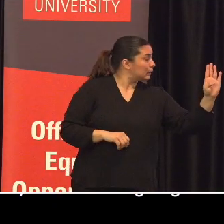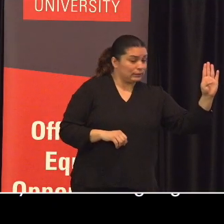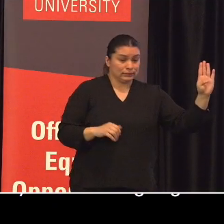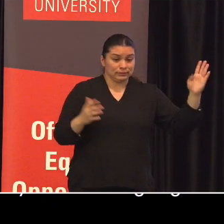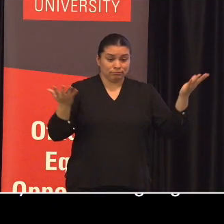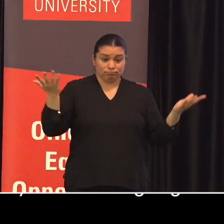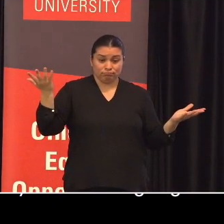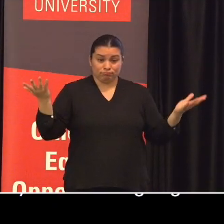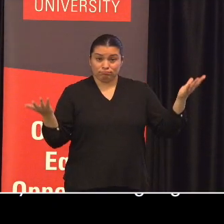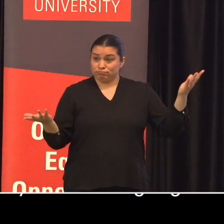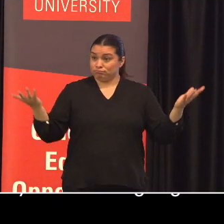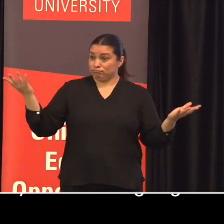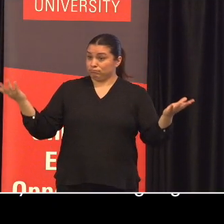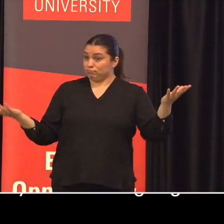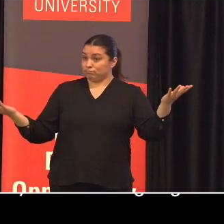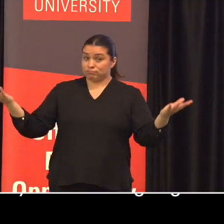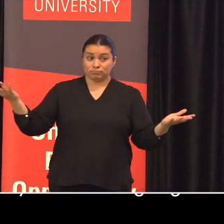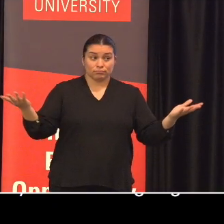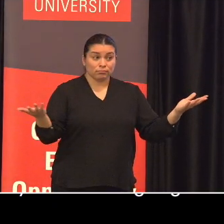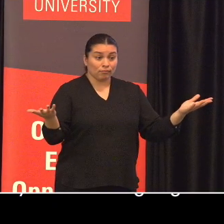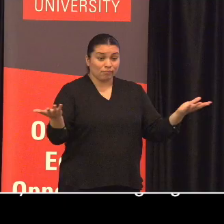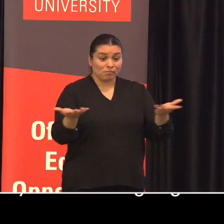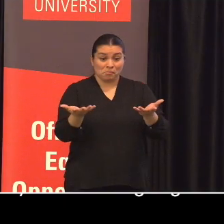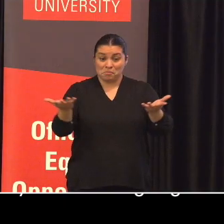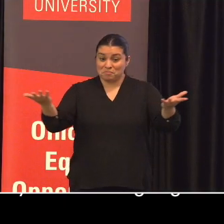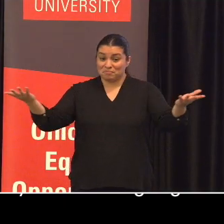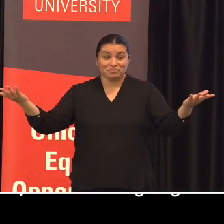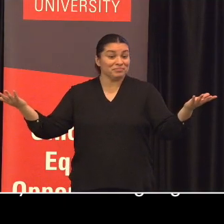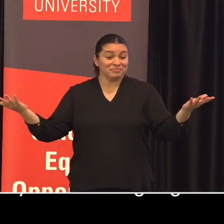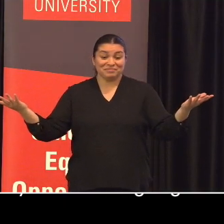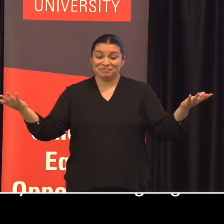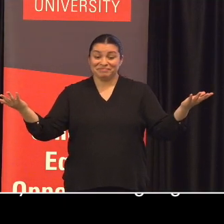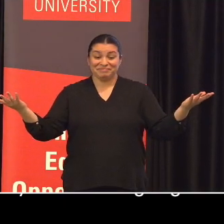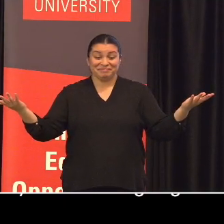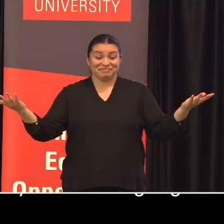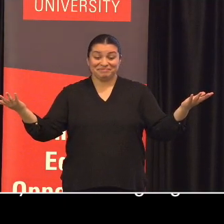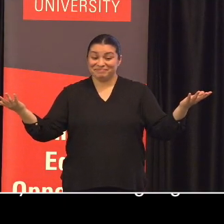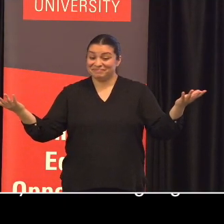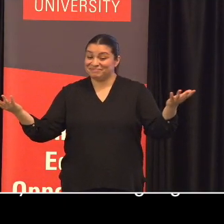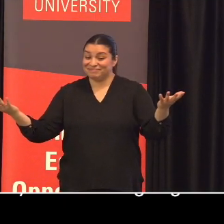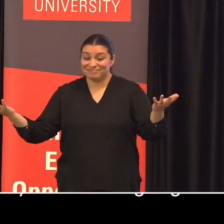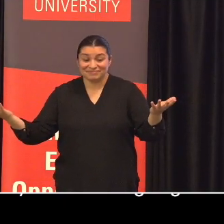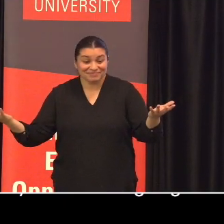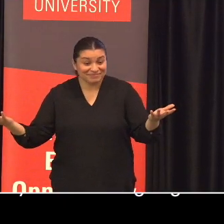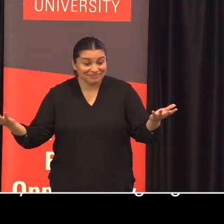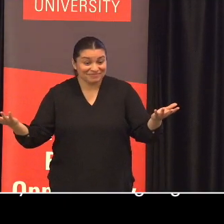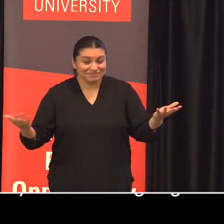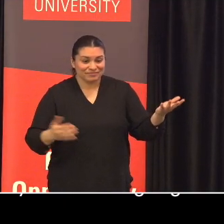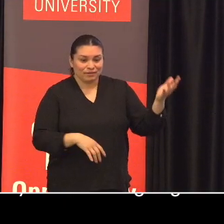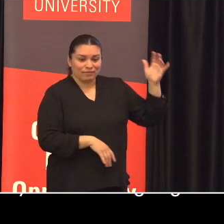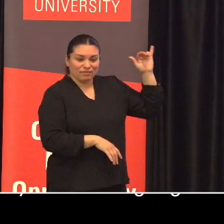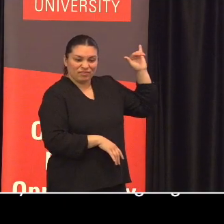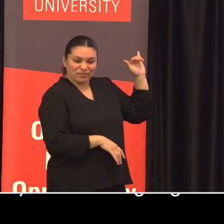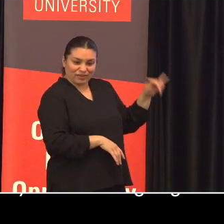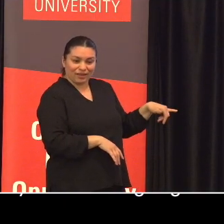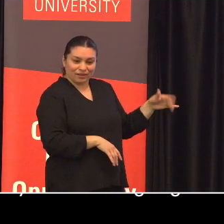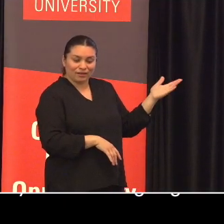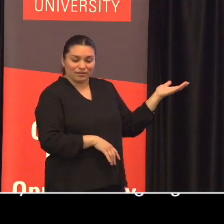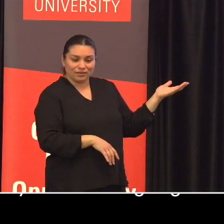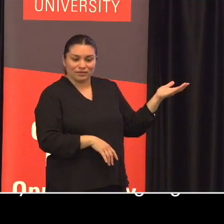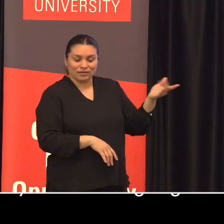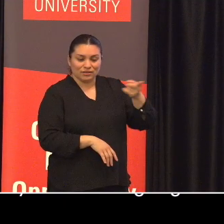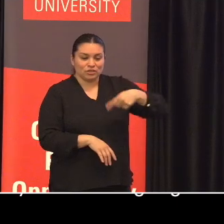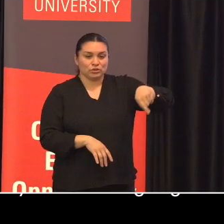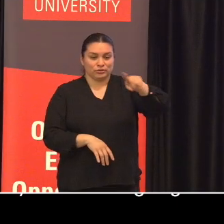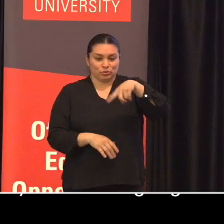No? This is a trick and not a trick. This is exactly the experience for a student who is blind or low vision when there's